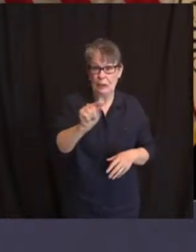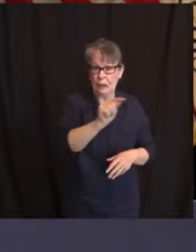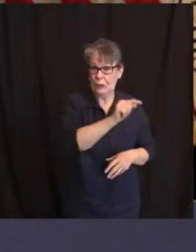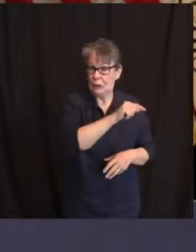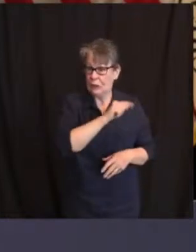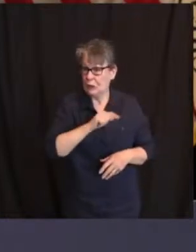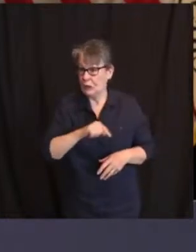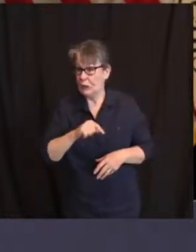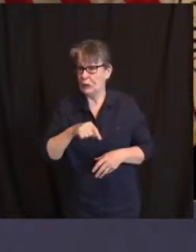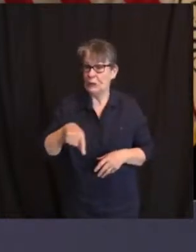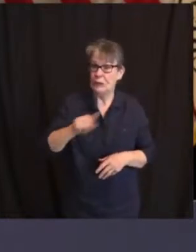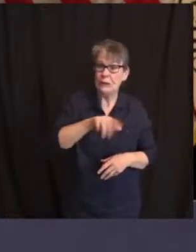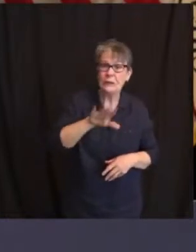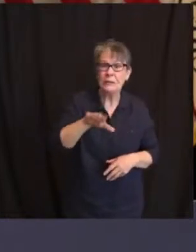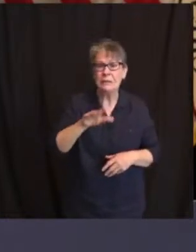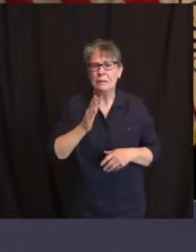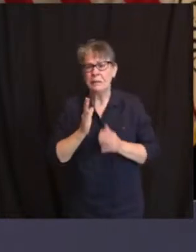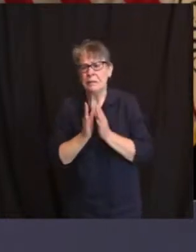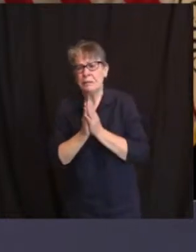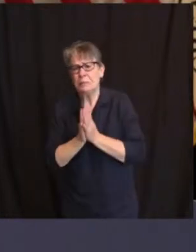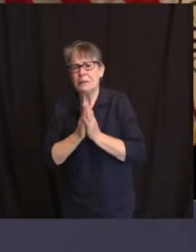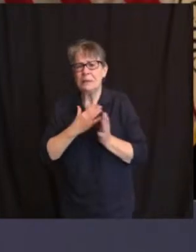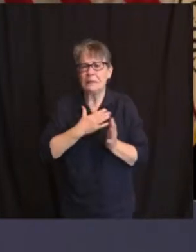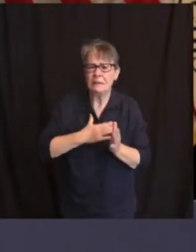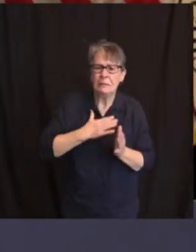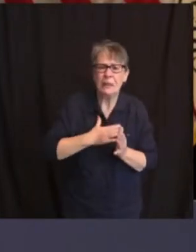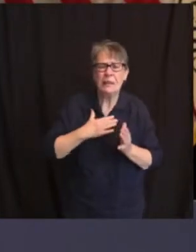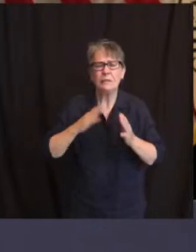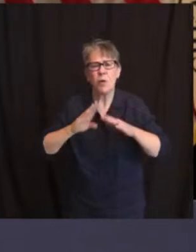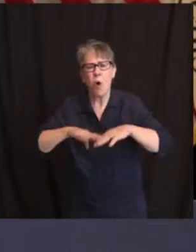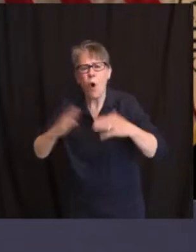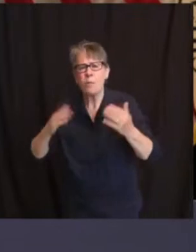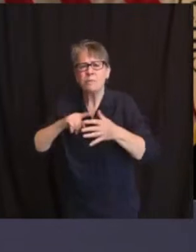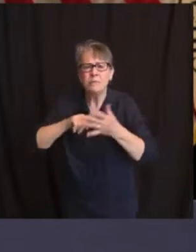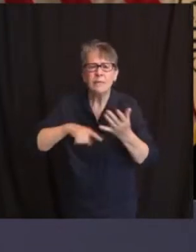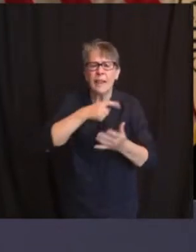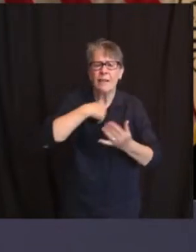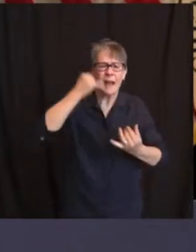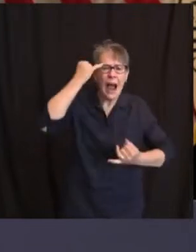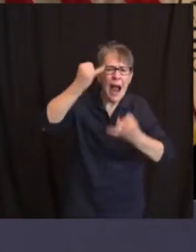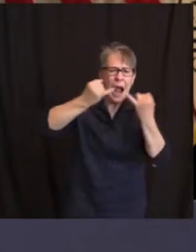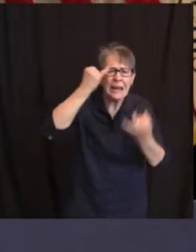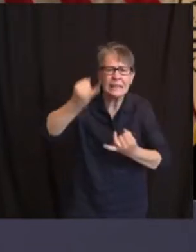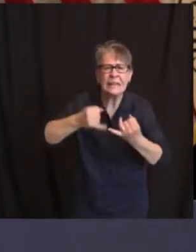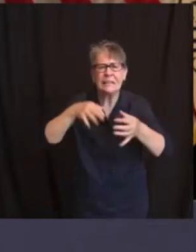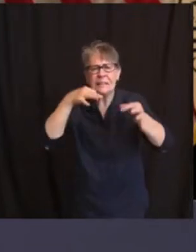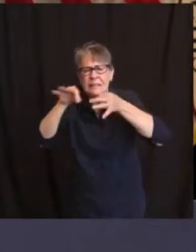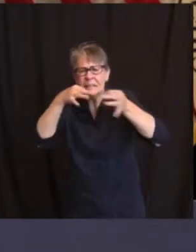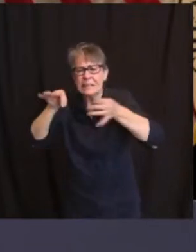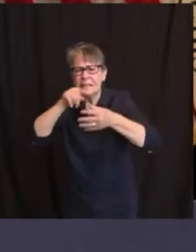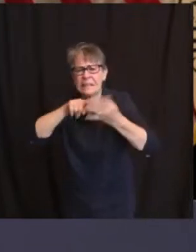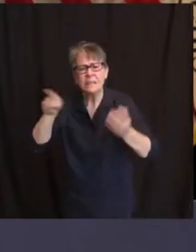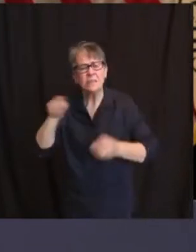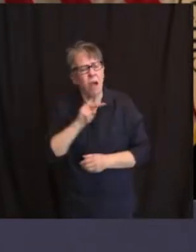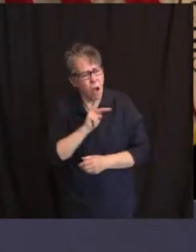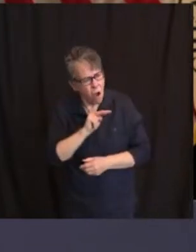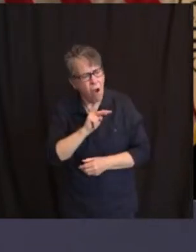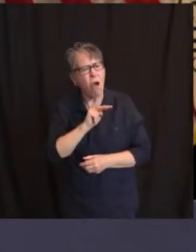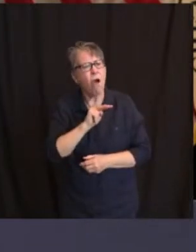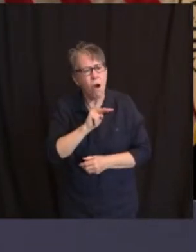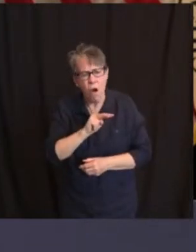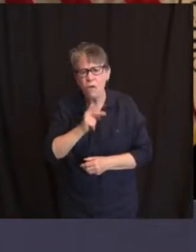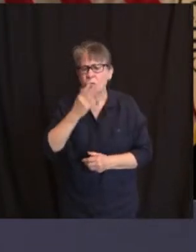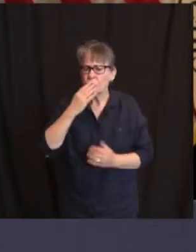pool, but all that to be determined. In fact, Matt tells me you can fill the pool up as of now, but we'll come back to you with guidance in terms